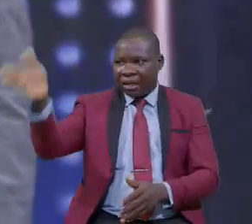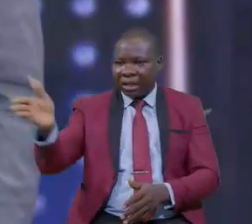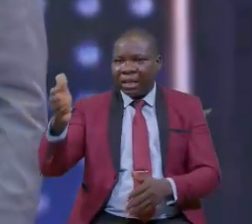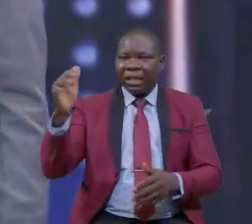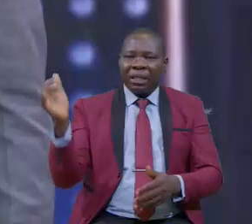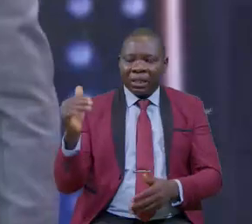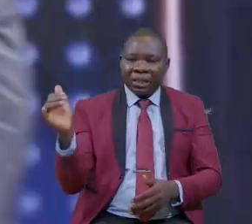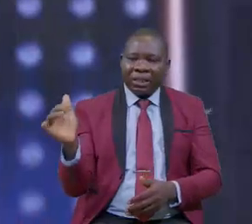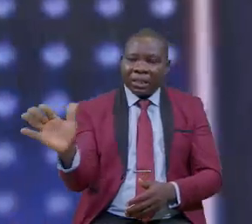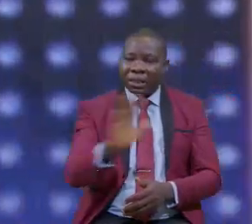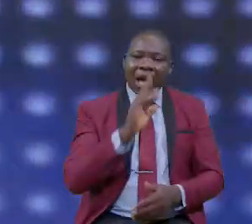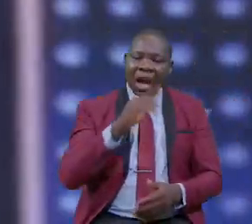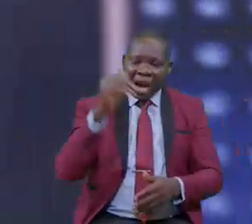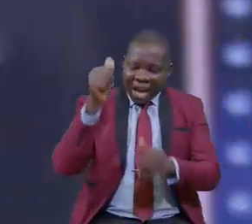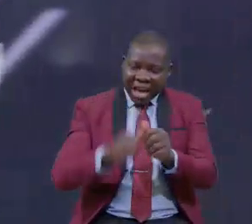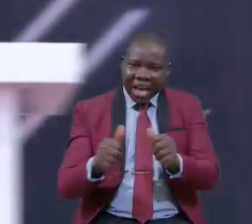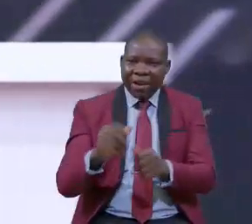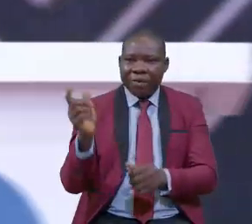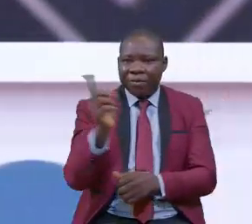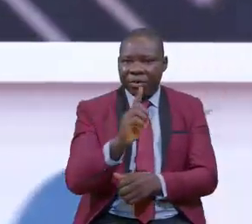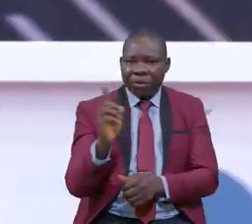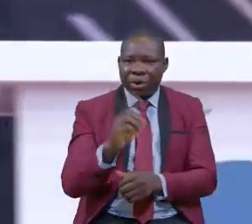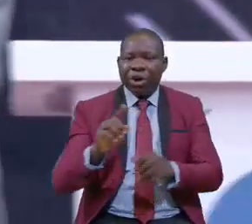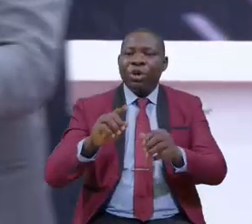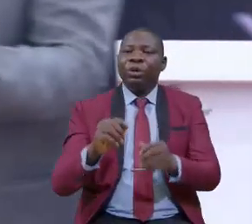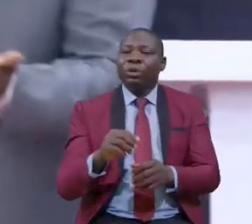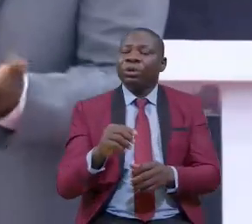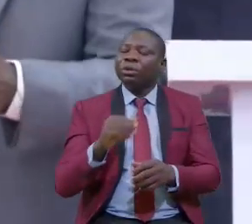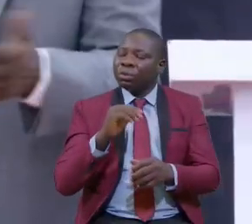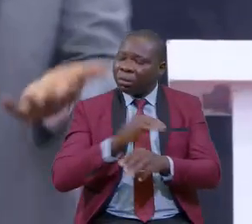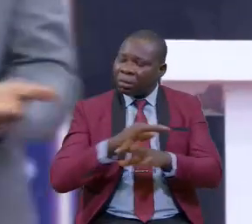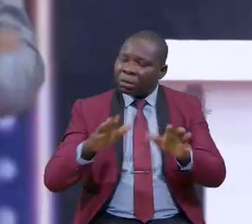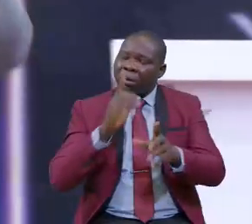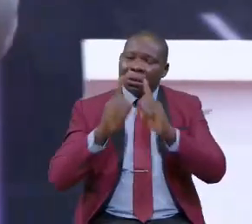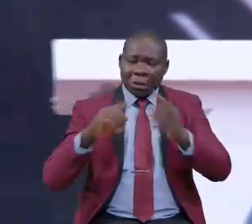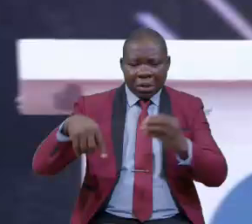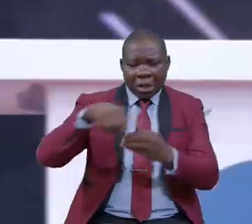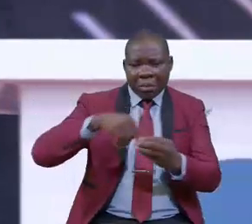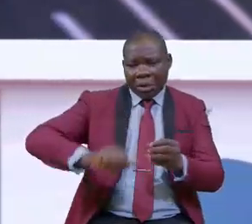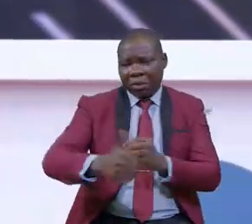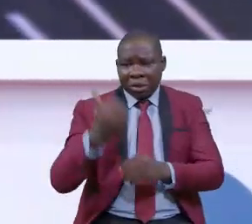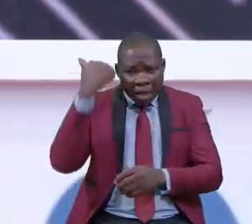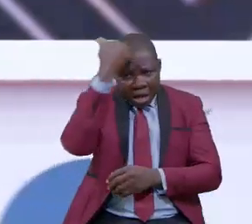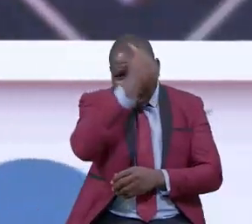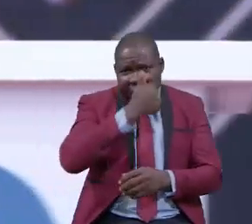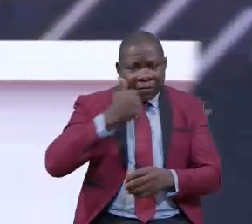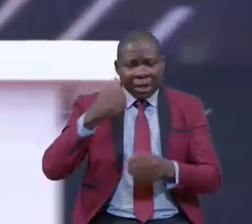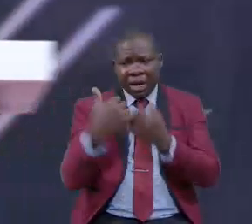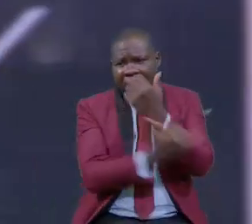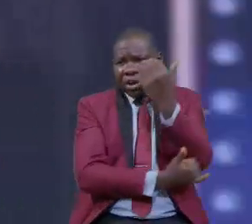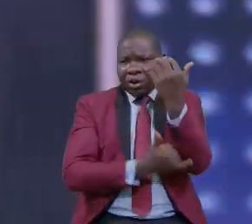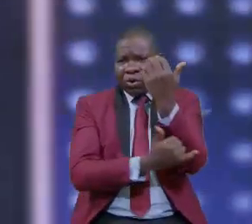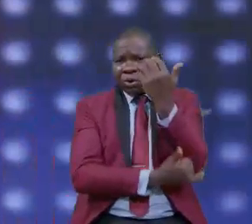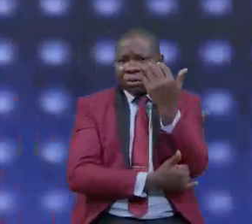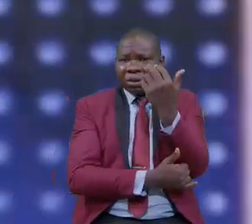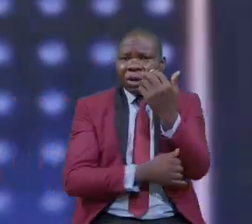to talk of Nigerians, not to talk of Liberians, not to talk of South Africans, not to talk of Zambians, not to talk of all